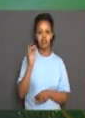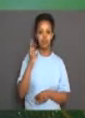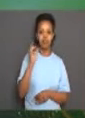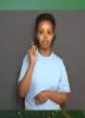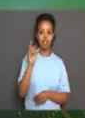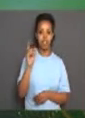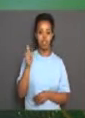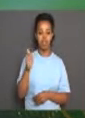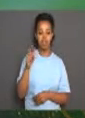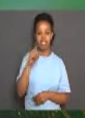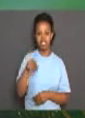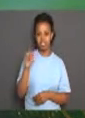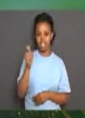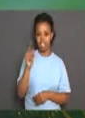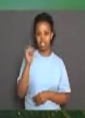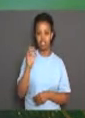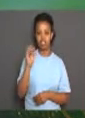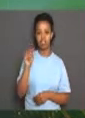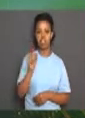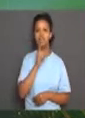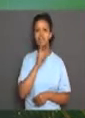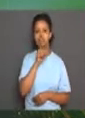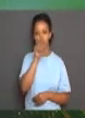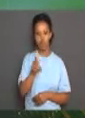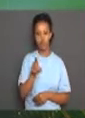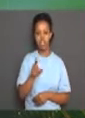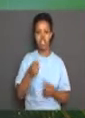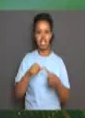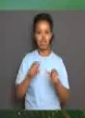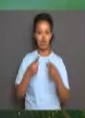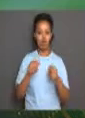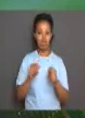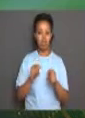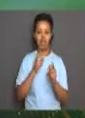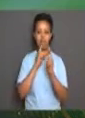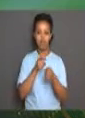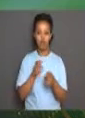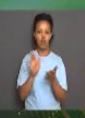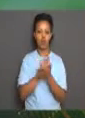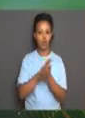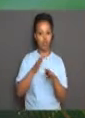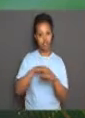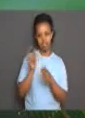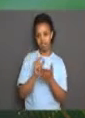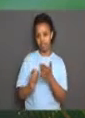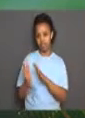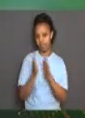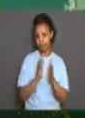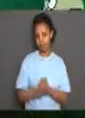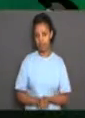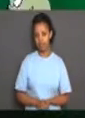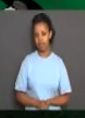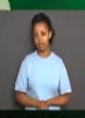mean? For our next activity, please write your answer on a piece of notebook paper.